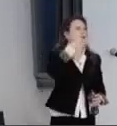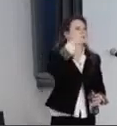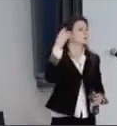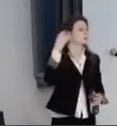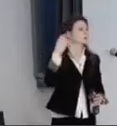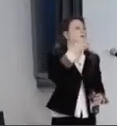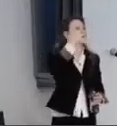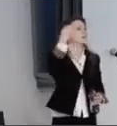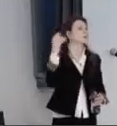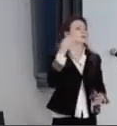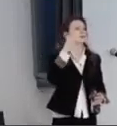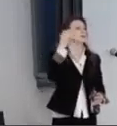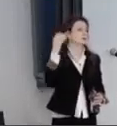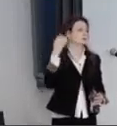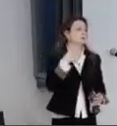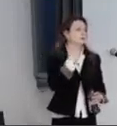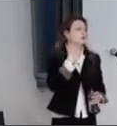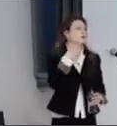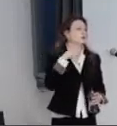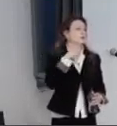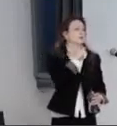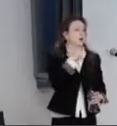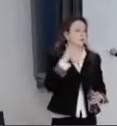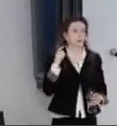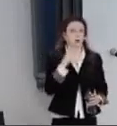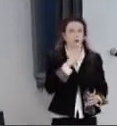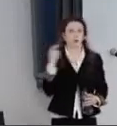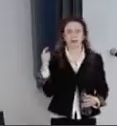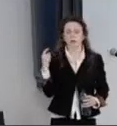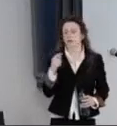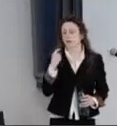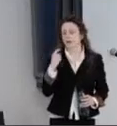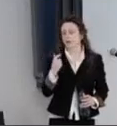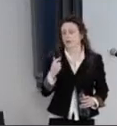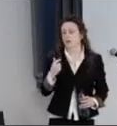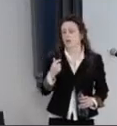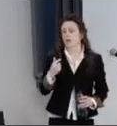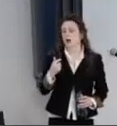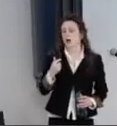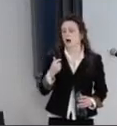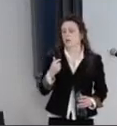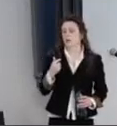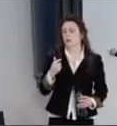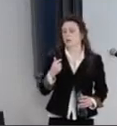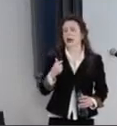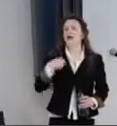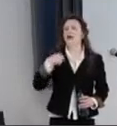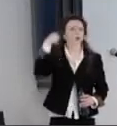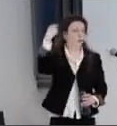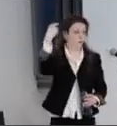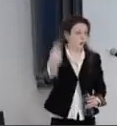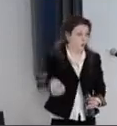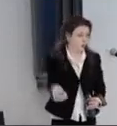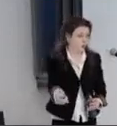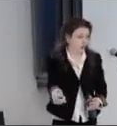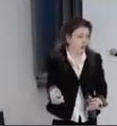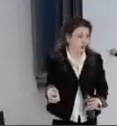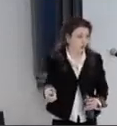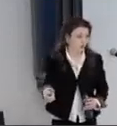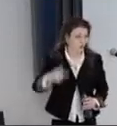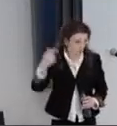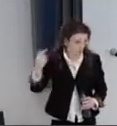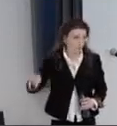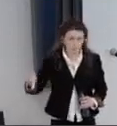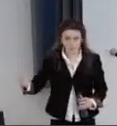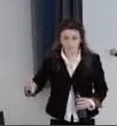such as the etherealness of the upper part of McQueen's necklace, and knowledge of the natural